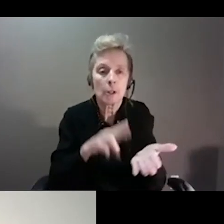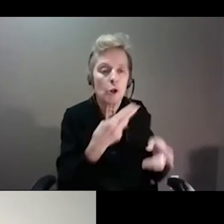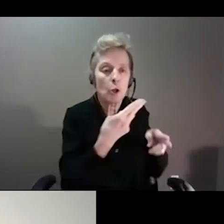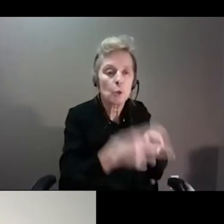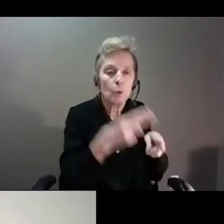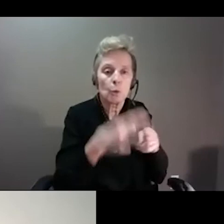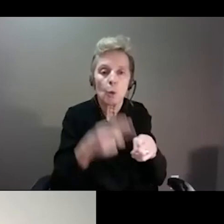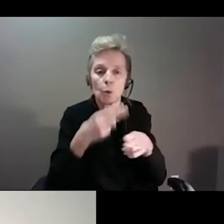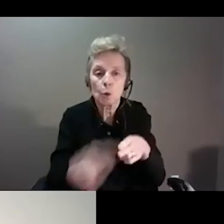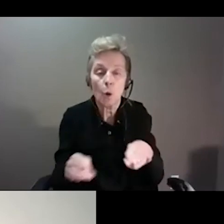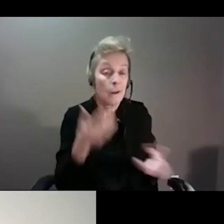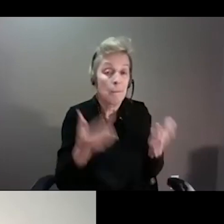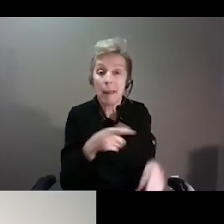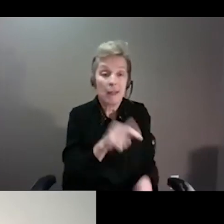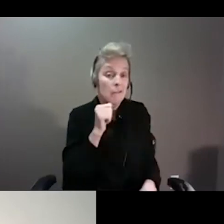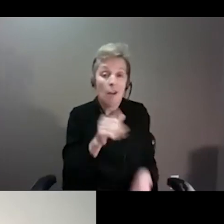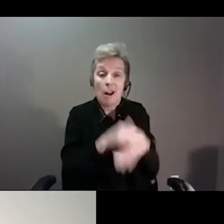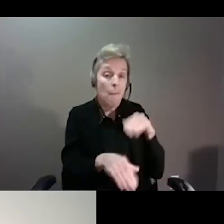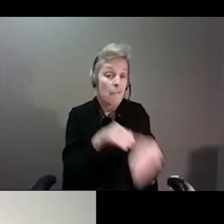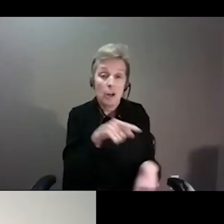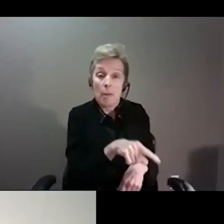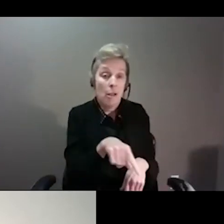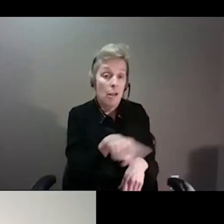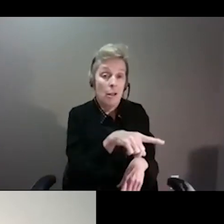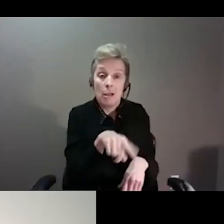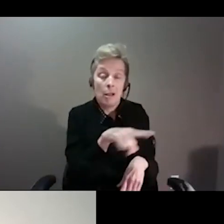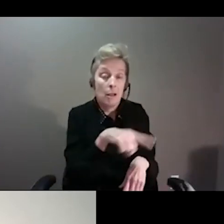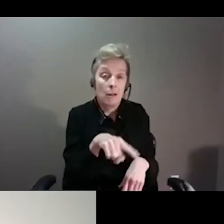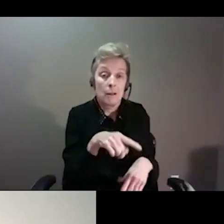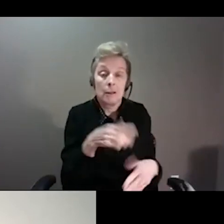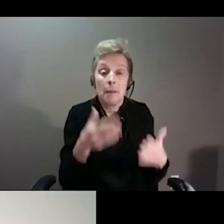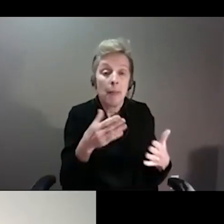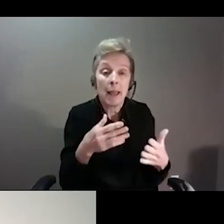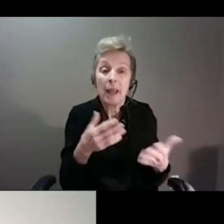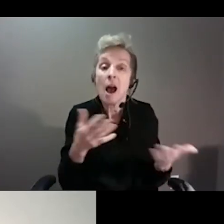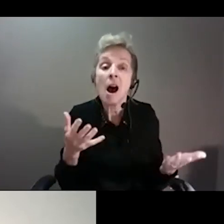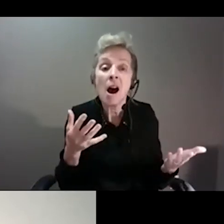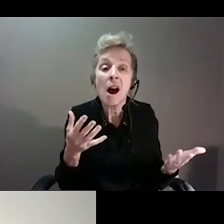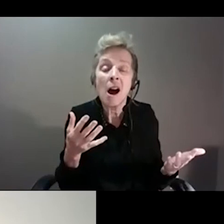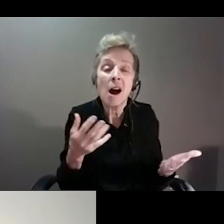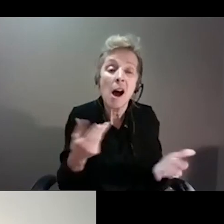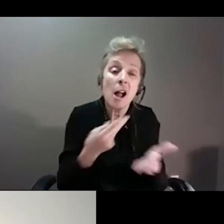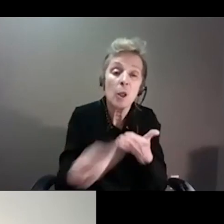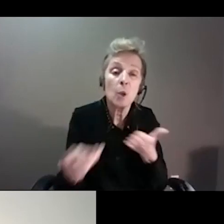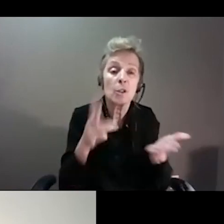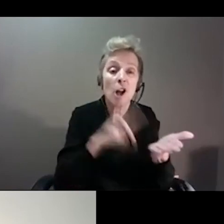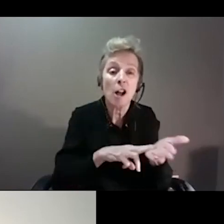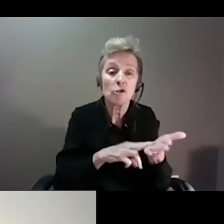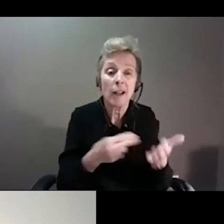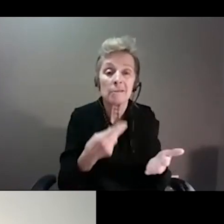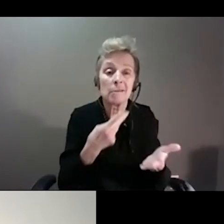setting might not exist whatsoever, and it could mean that not getting the gig or not getting the contract, and that creates a whole